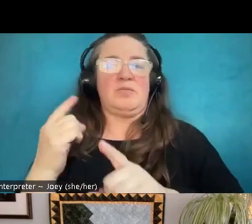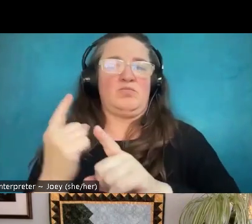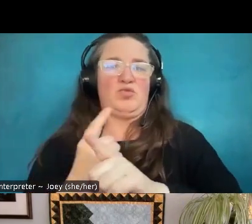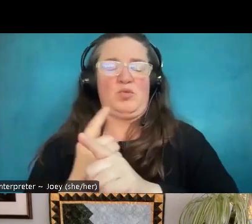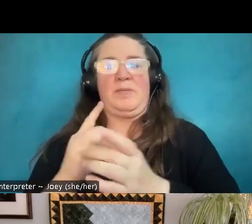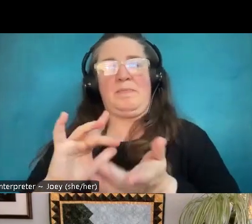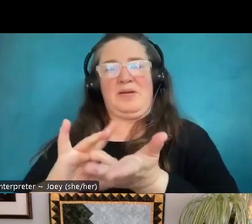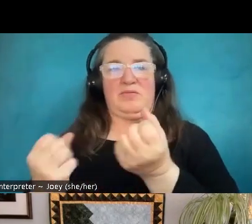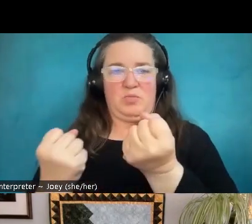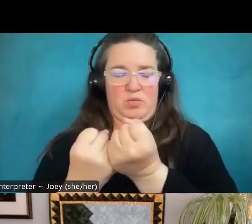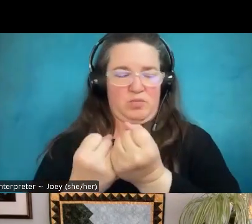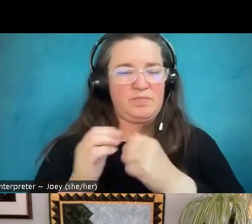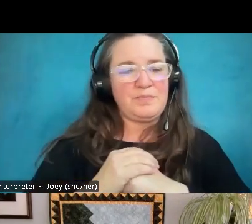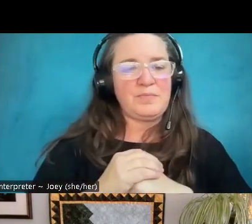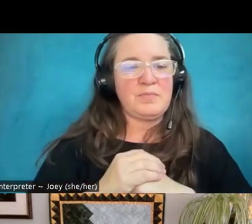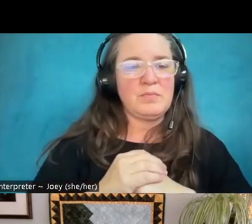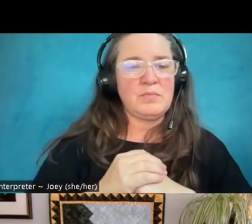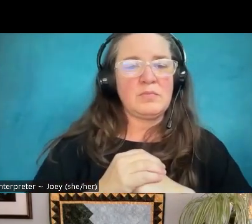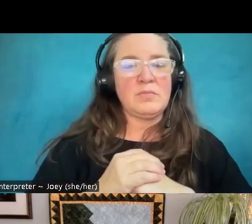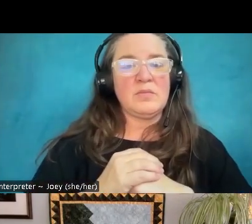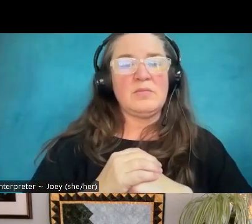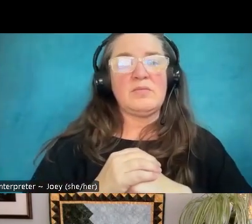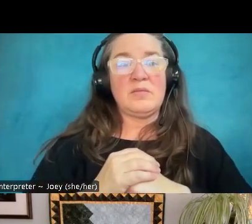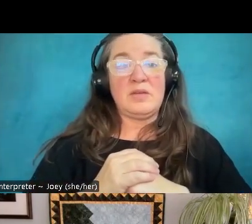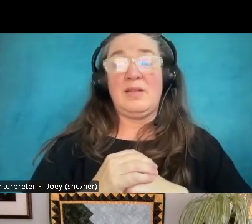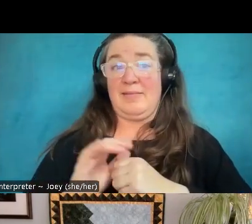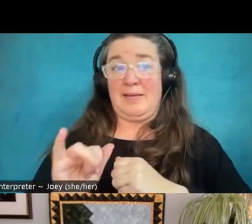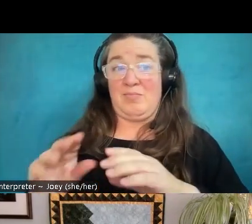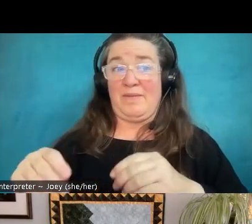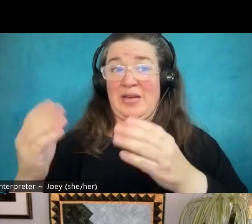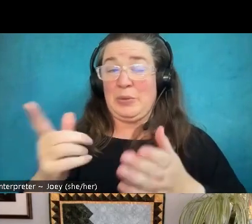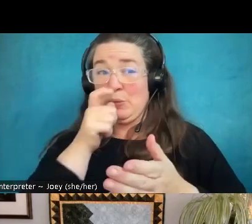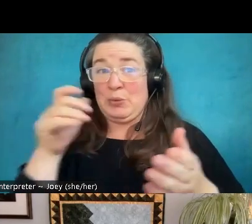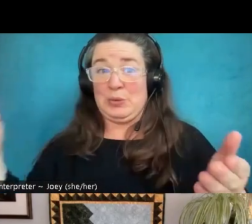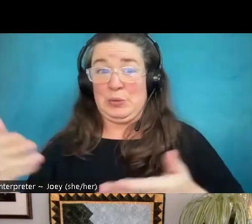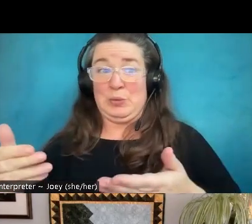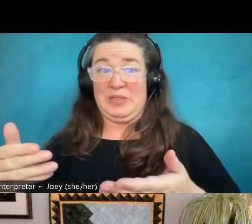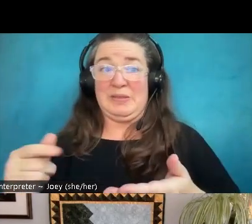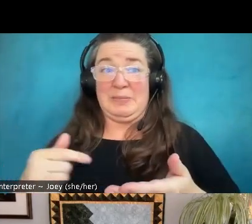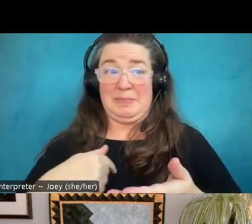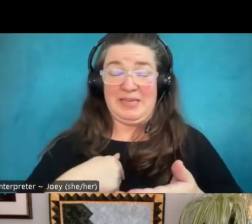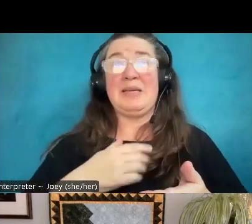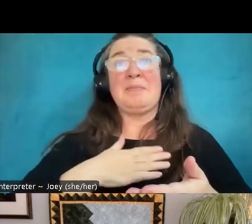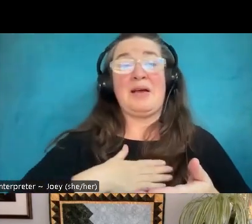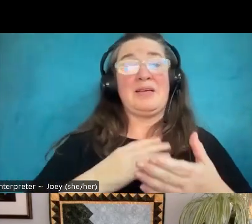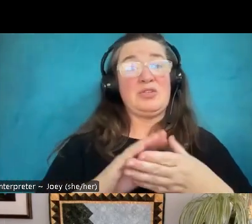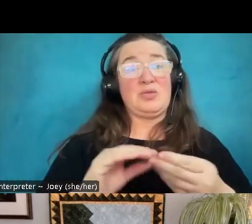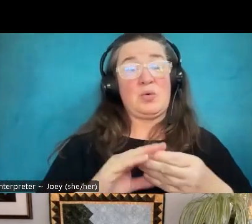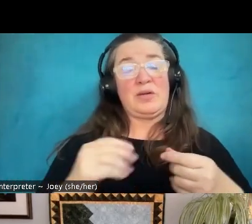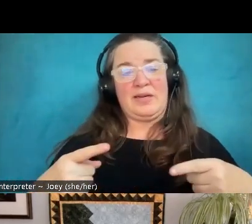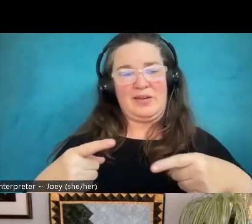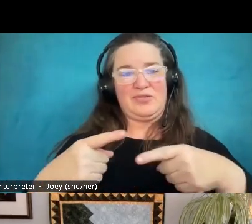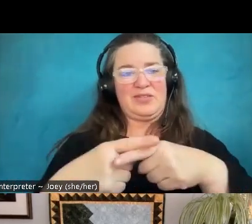As the great provider who introduced me said, my story intersects with long COVID in that in